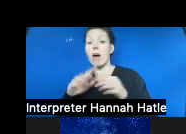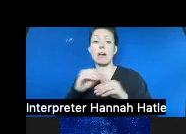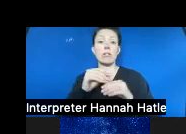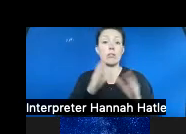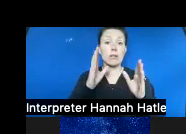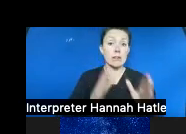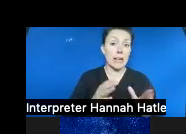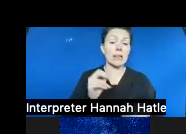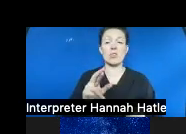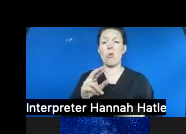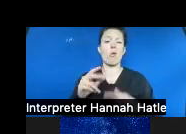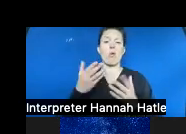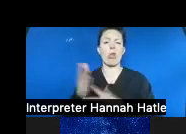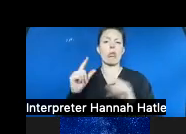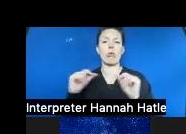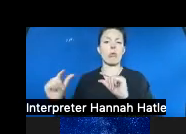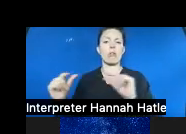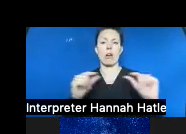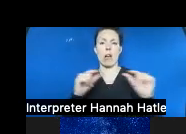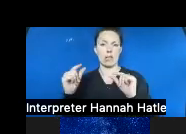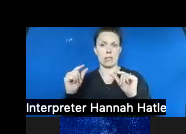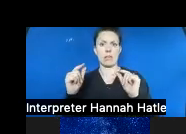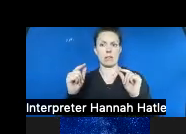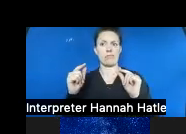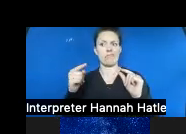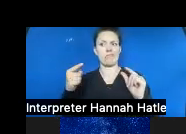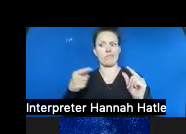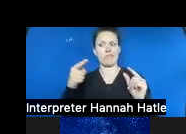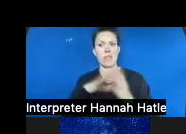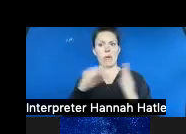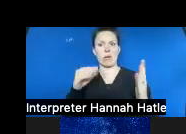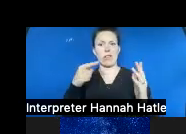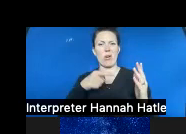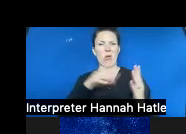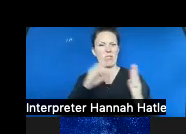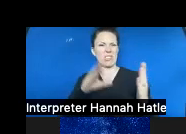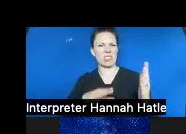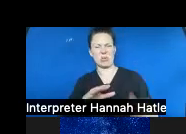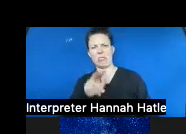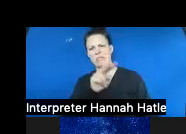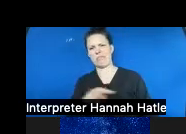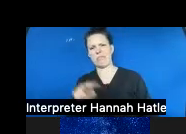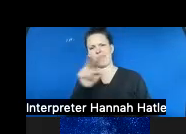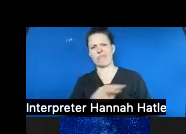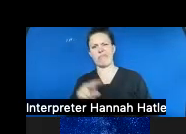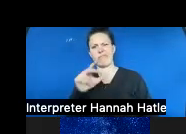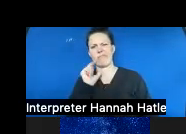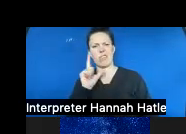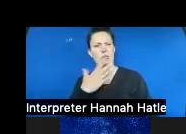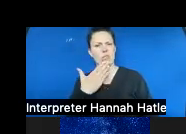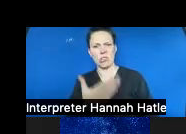teenage gossip, they would come to know that the child didn't look well, they were subdued